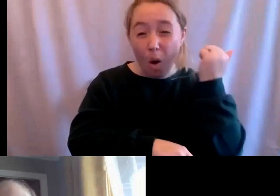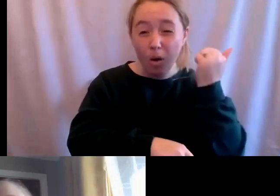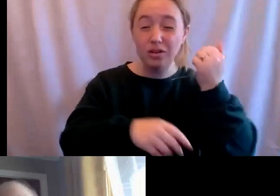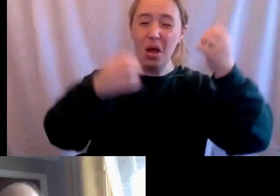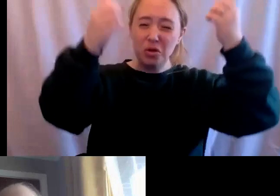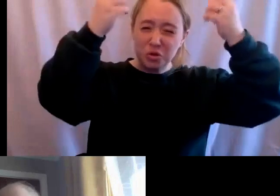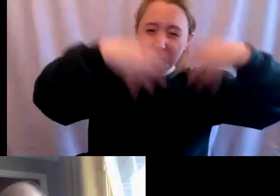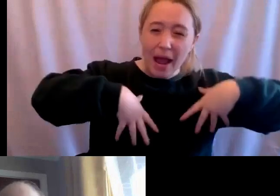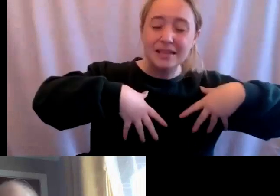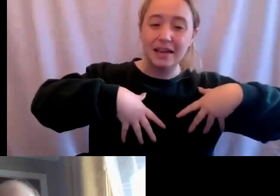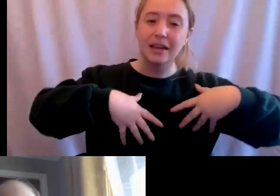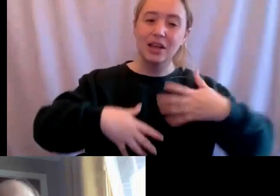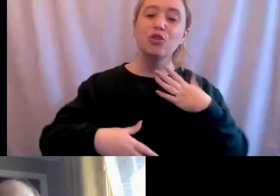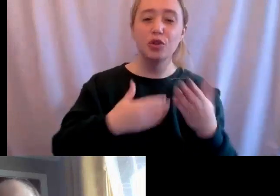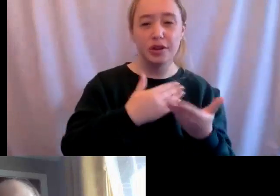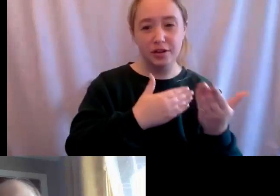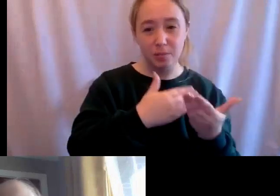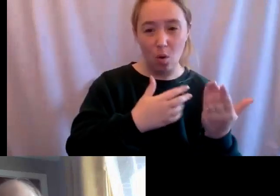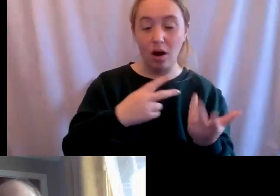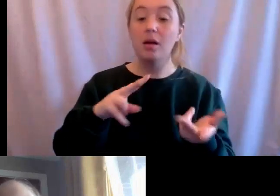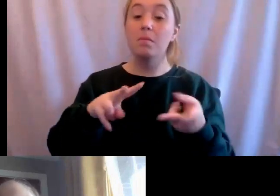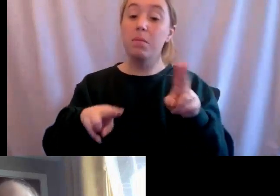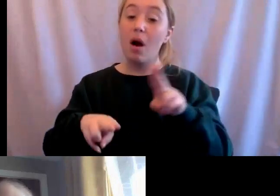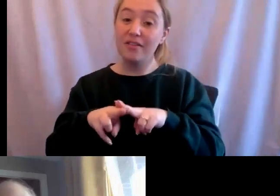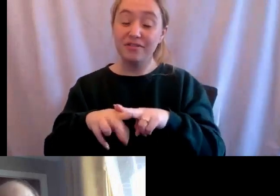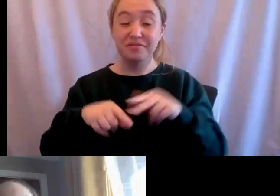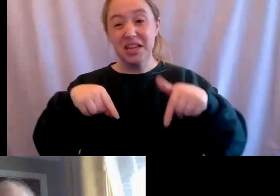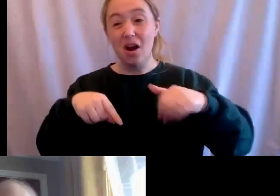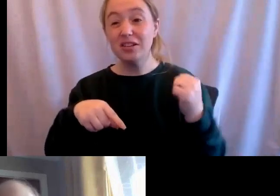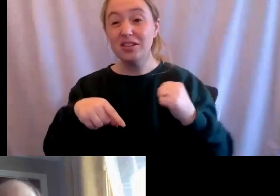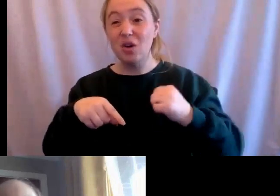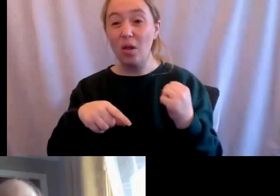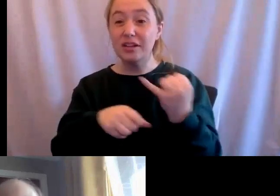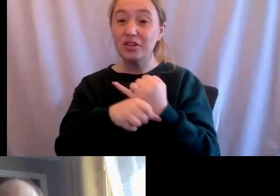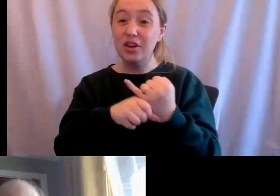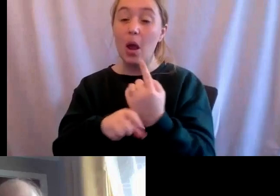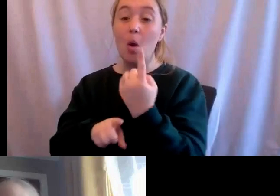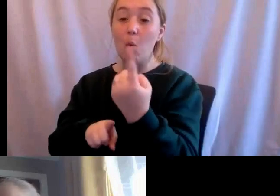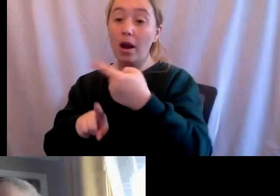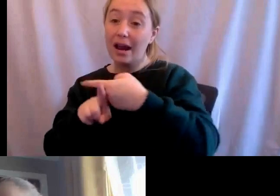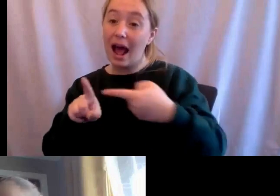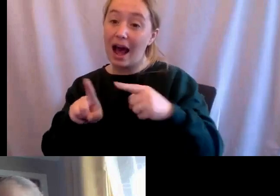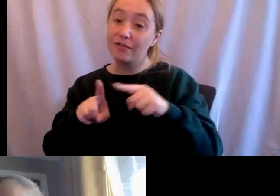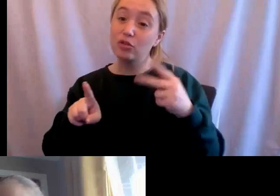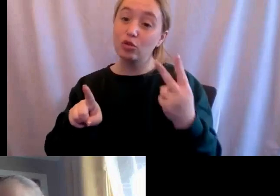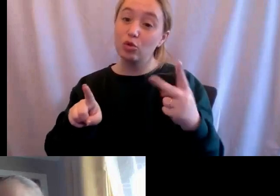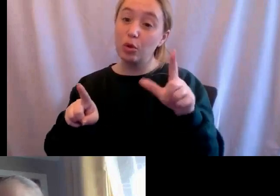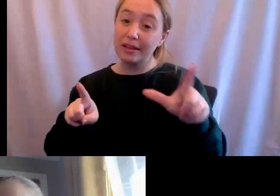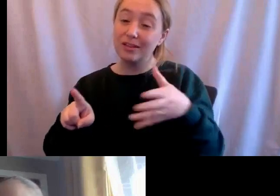more. But for those of us that are in a slightly grey Scotland, 1.5 to 2 litres of fluid is absolutely